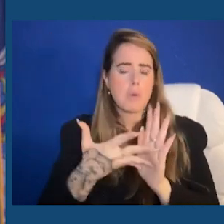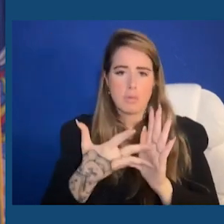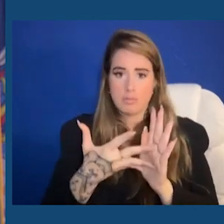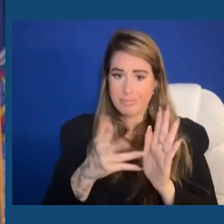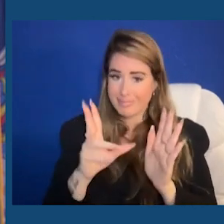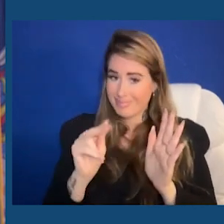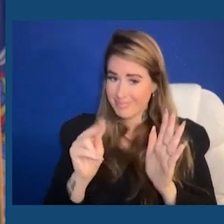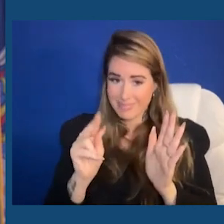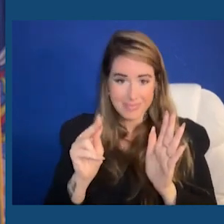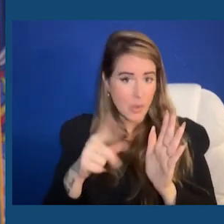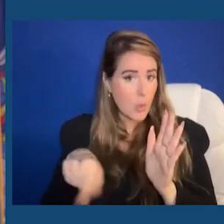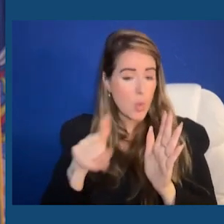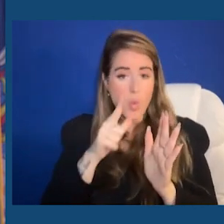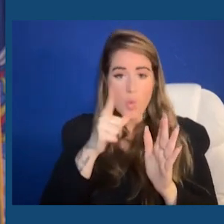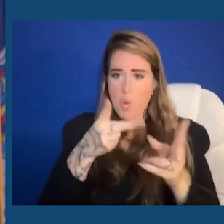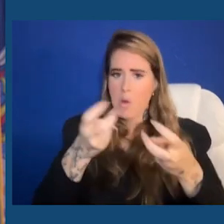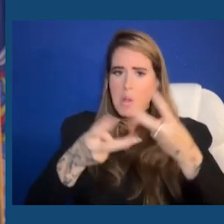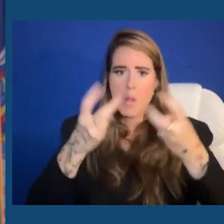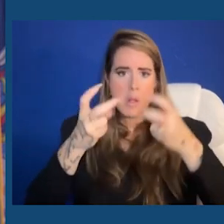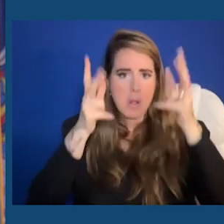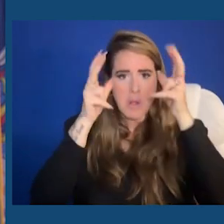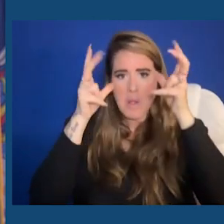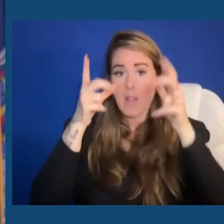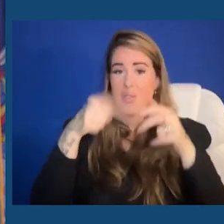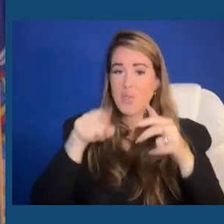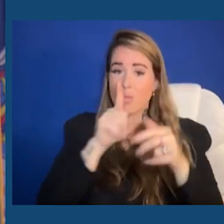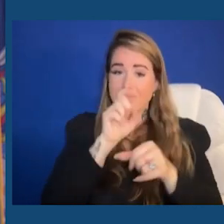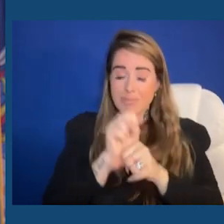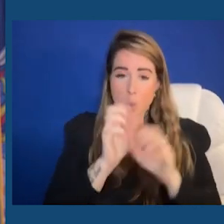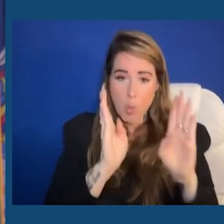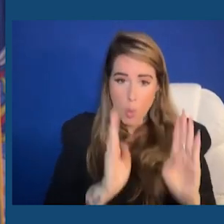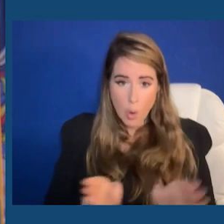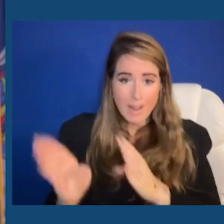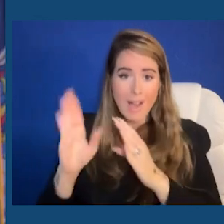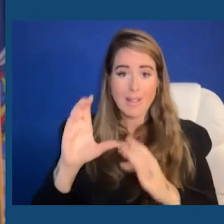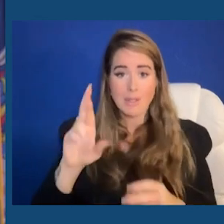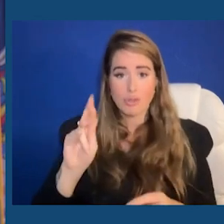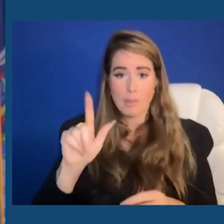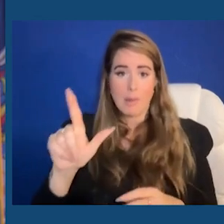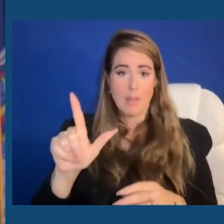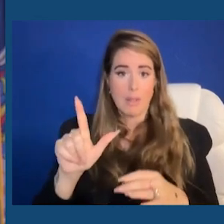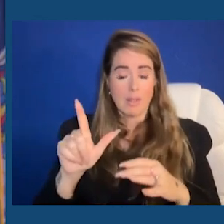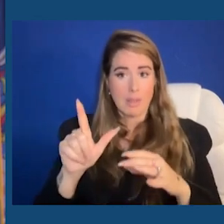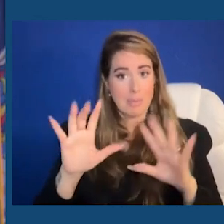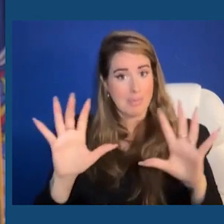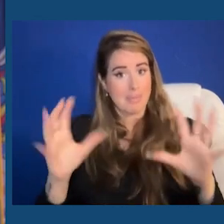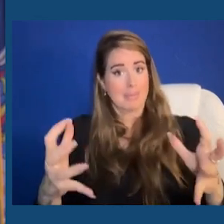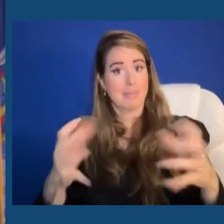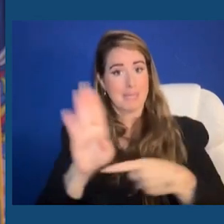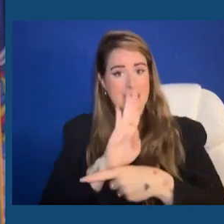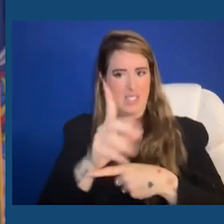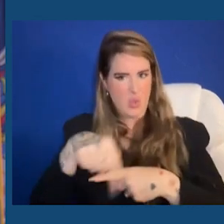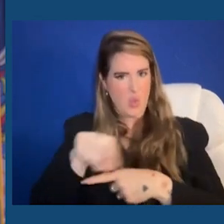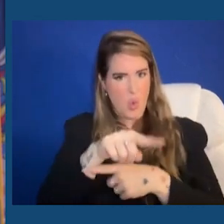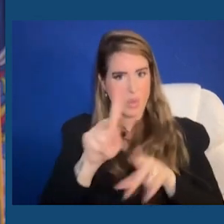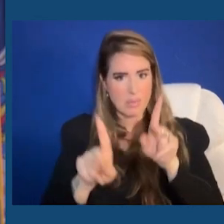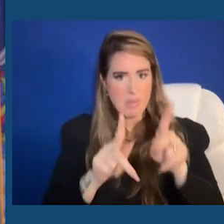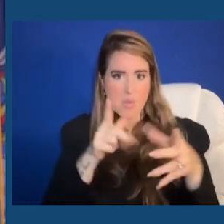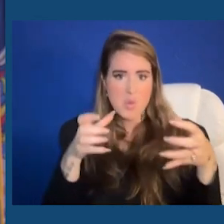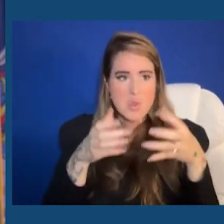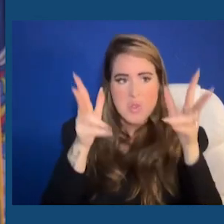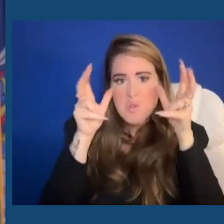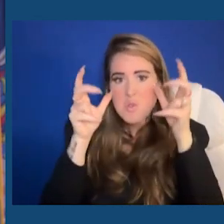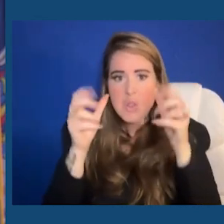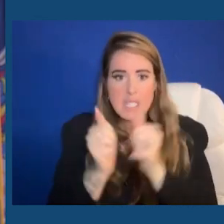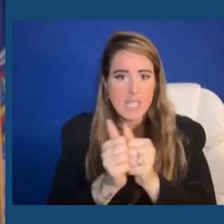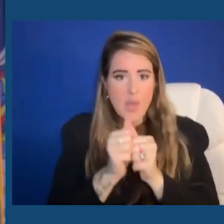said, these are organized criminal enterprises, largely to blame. And this hurts our local